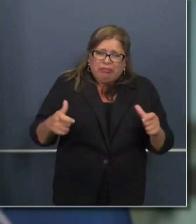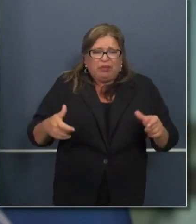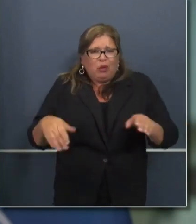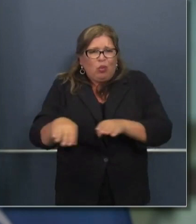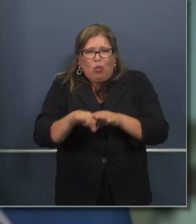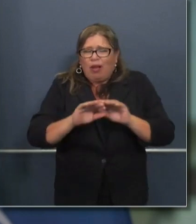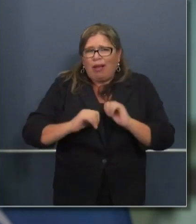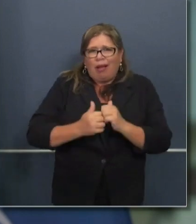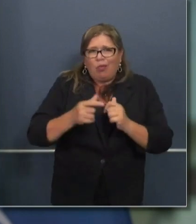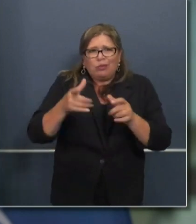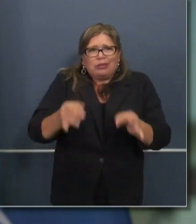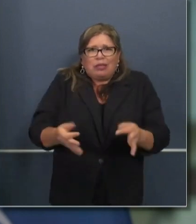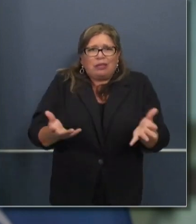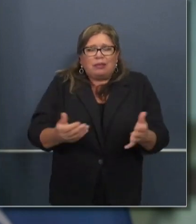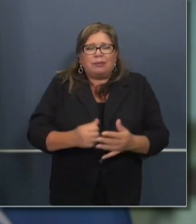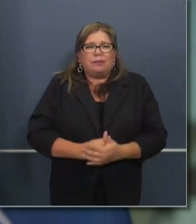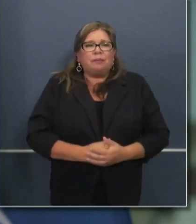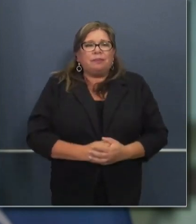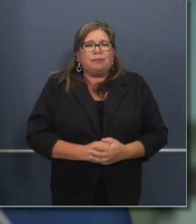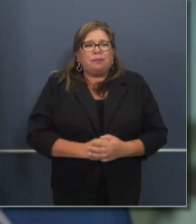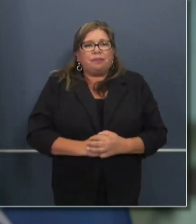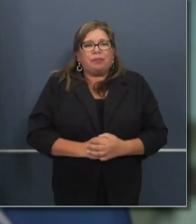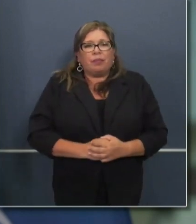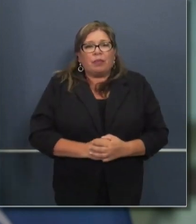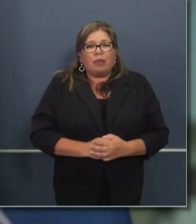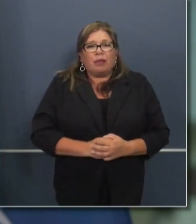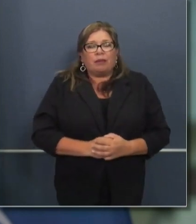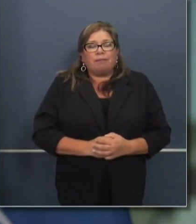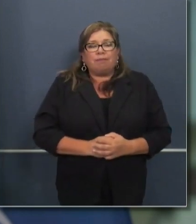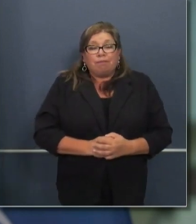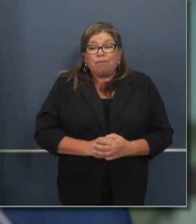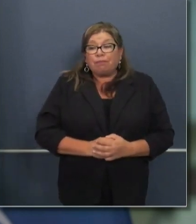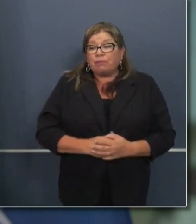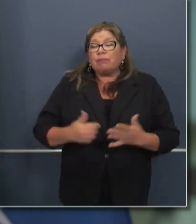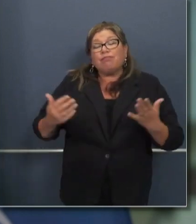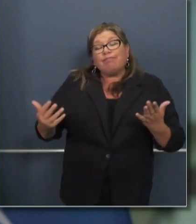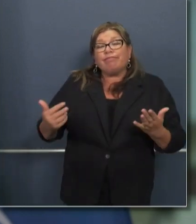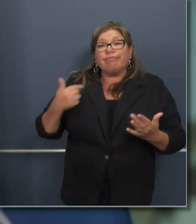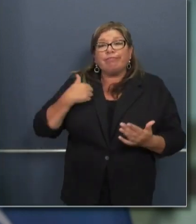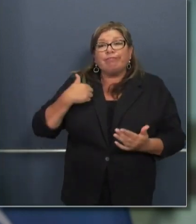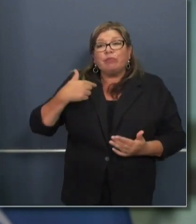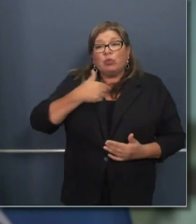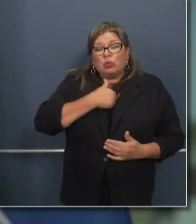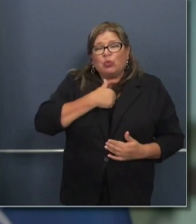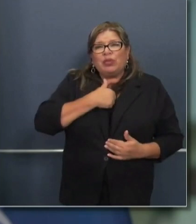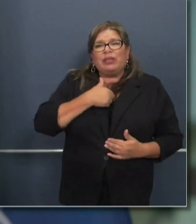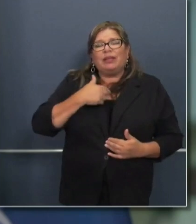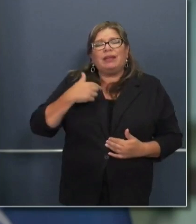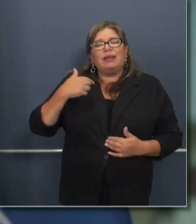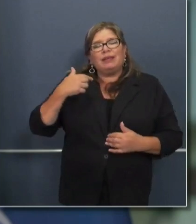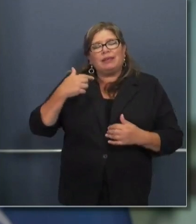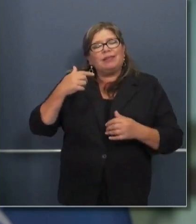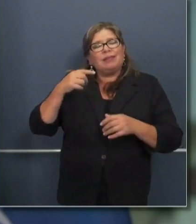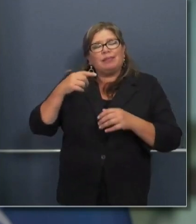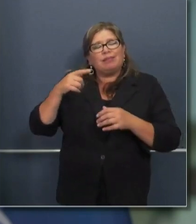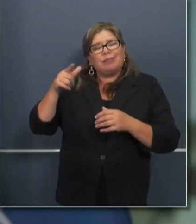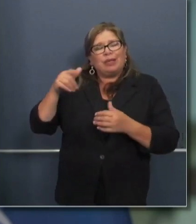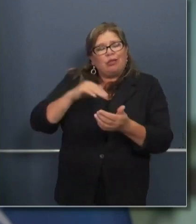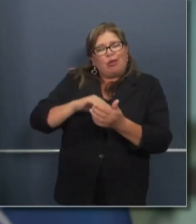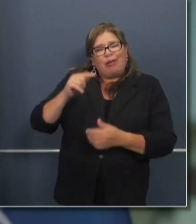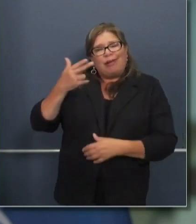the emphasis, Dr. Galley, and the recognition that we have a county lens on this is to make this